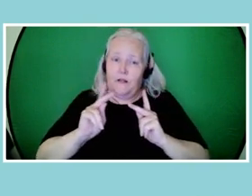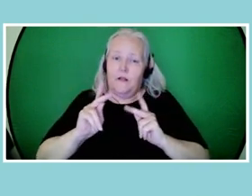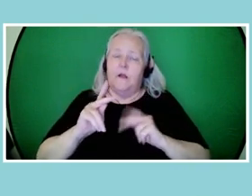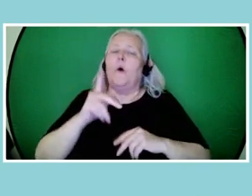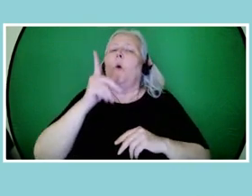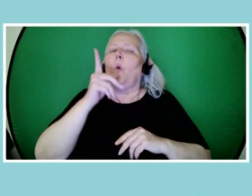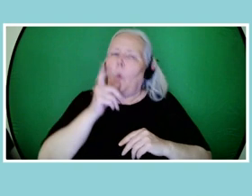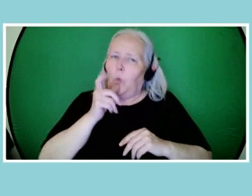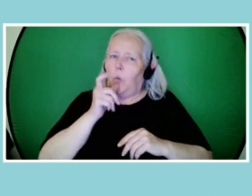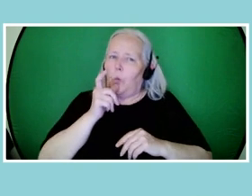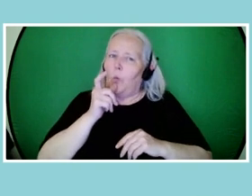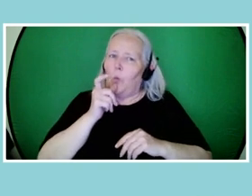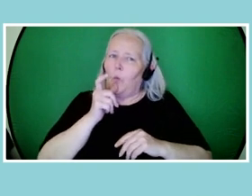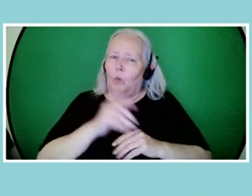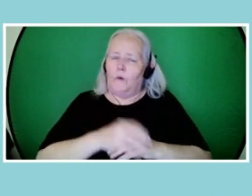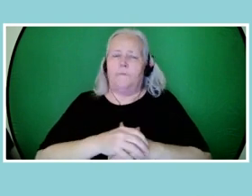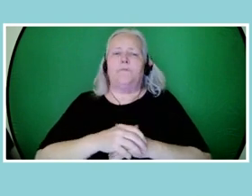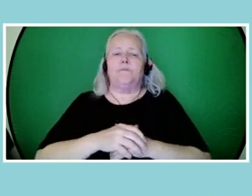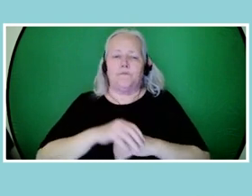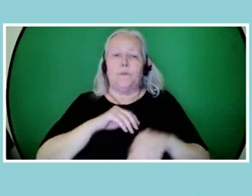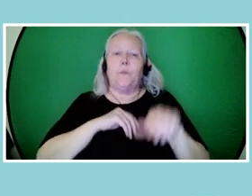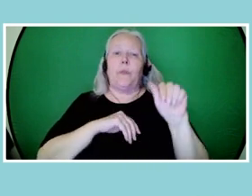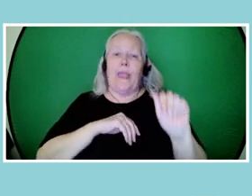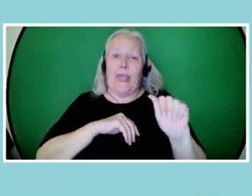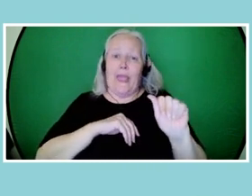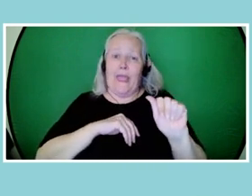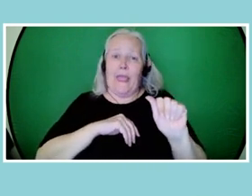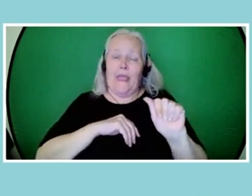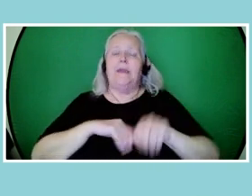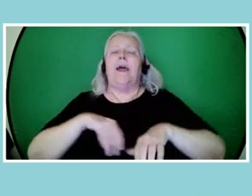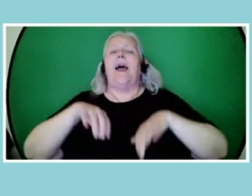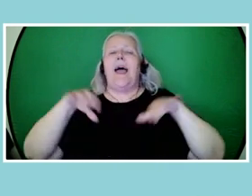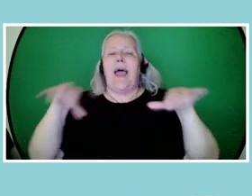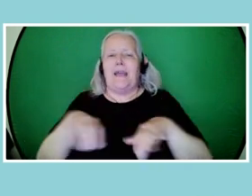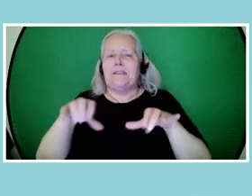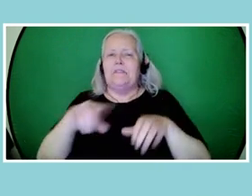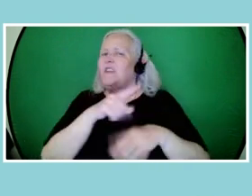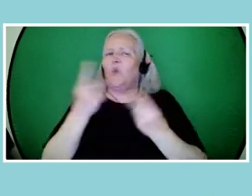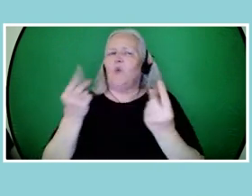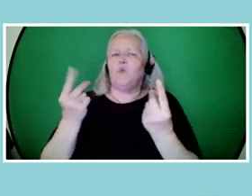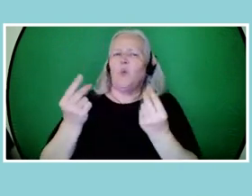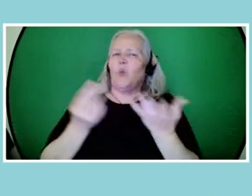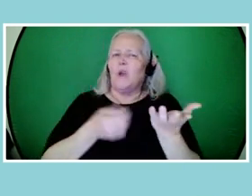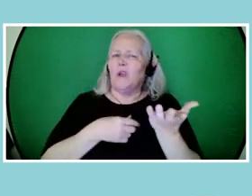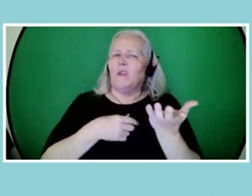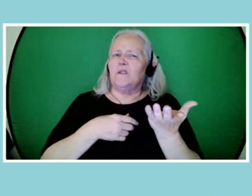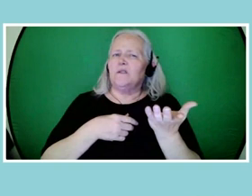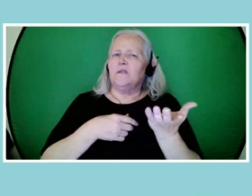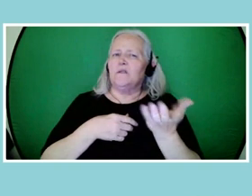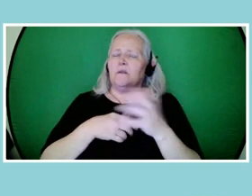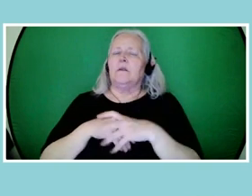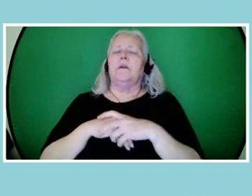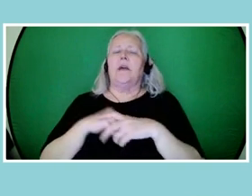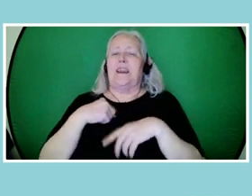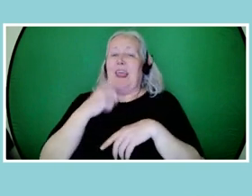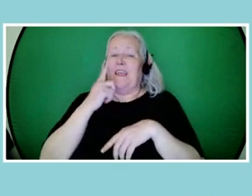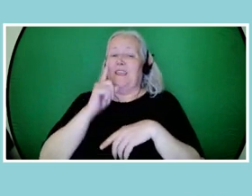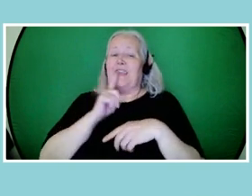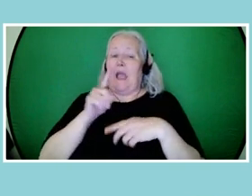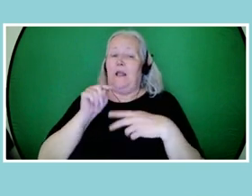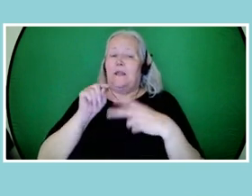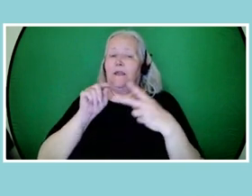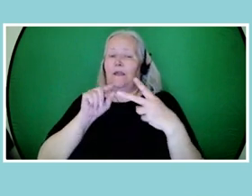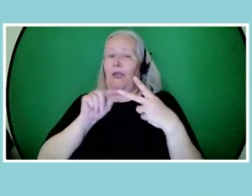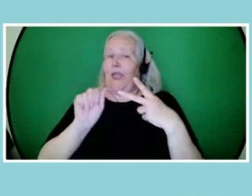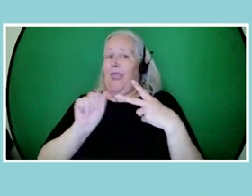they? The A is for activity. What are they doing? And actually, I think that this is the thing that we are